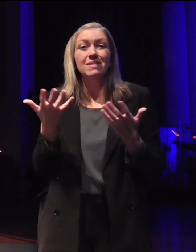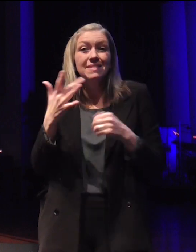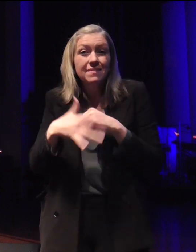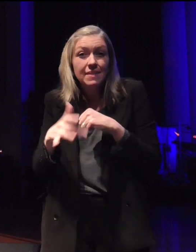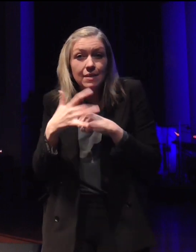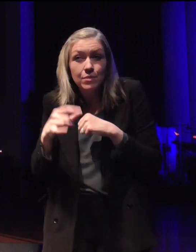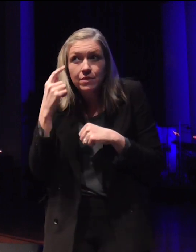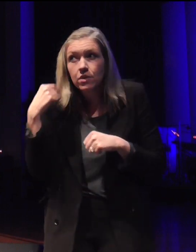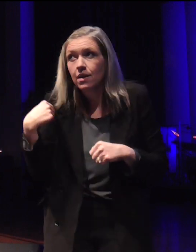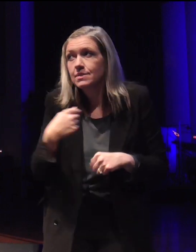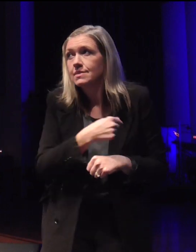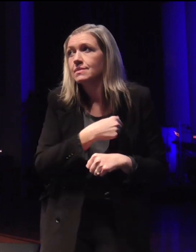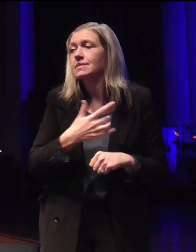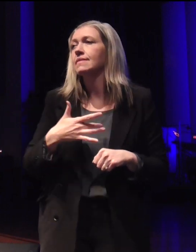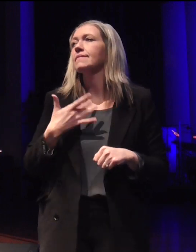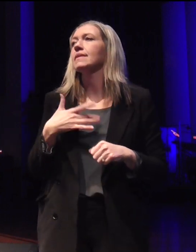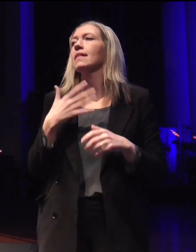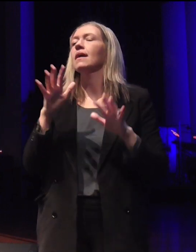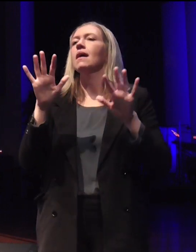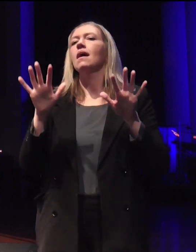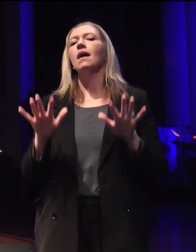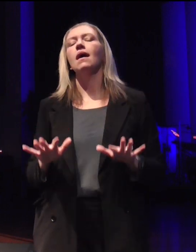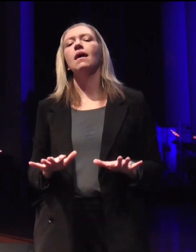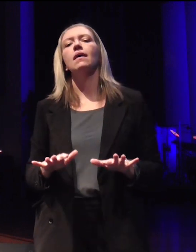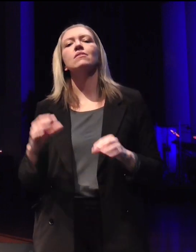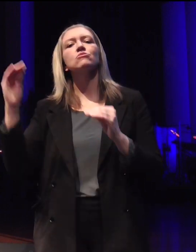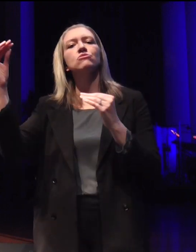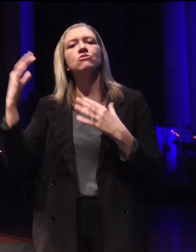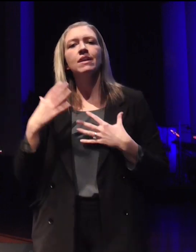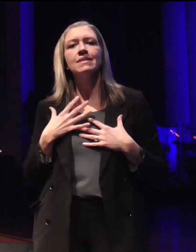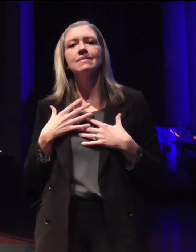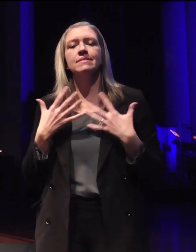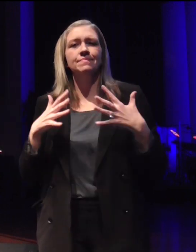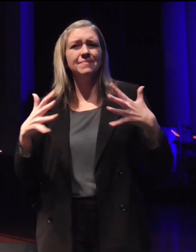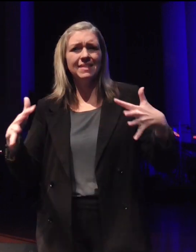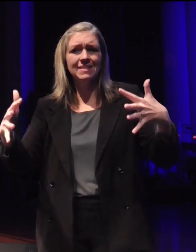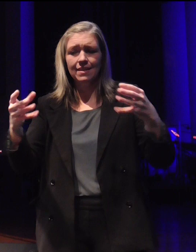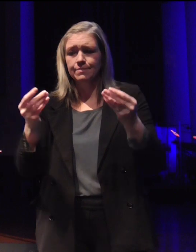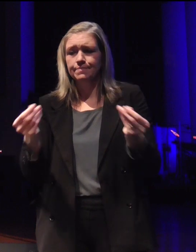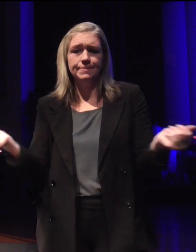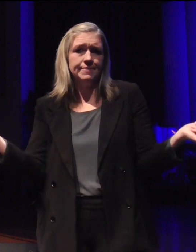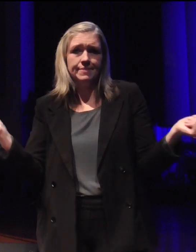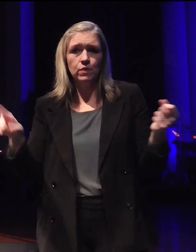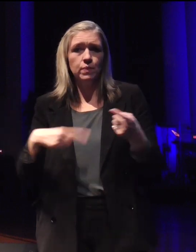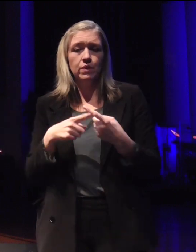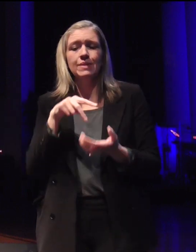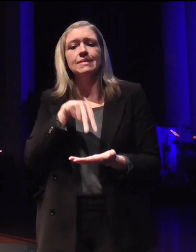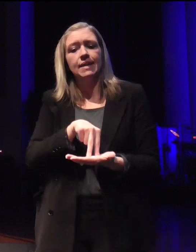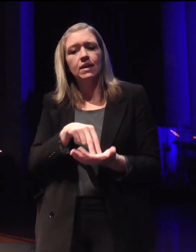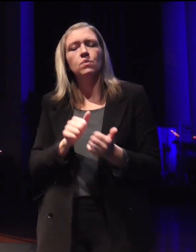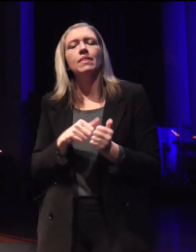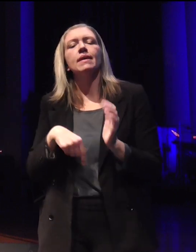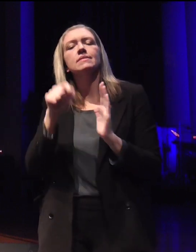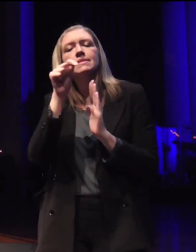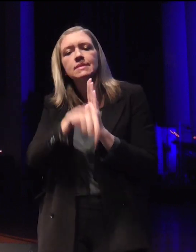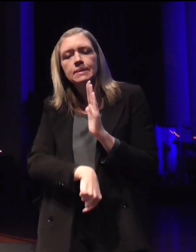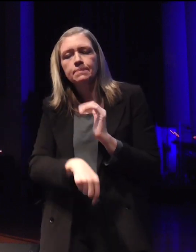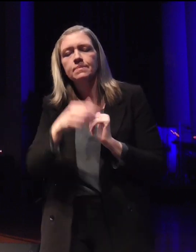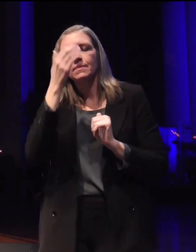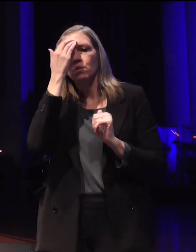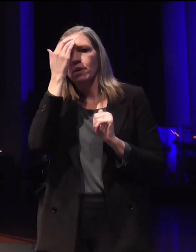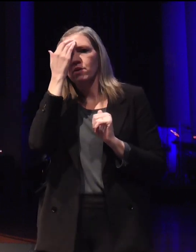us. We feel the ease and the grace and the anxiety just move away from us as we stand in that deep awareness